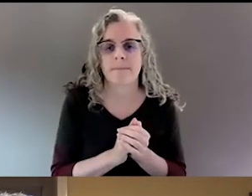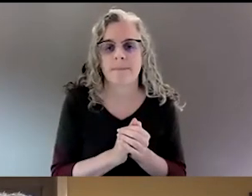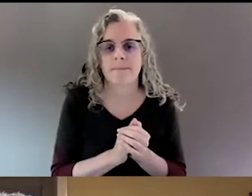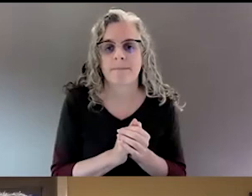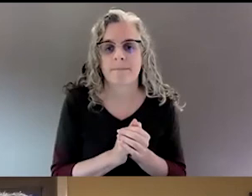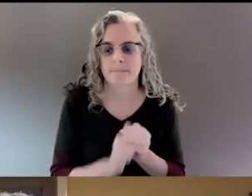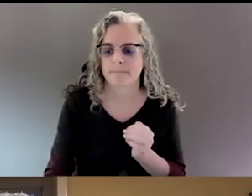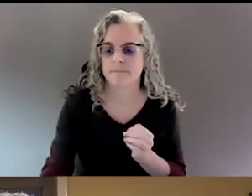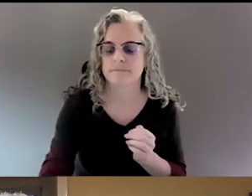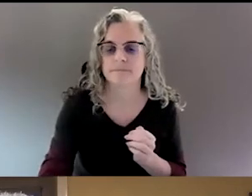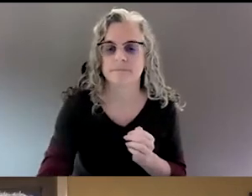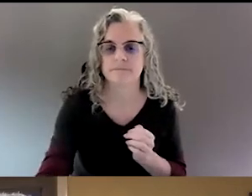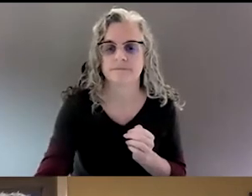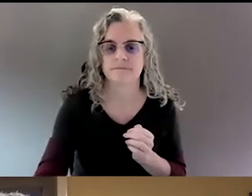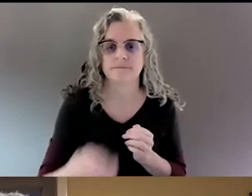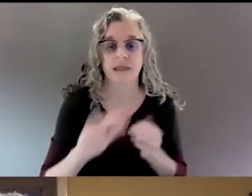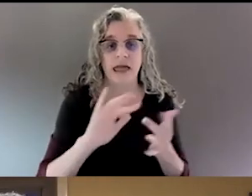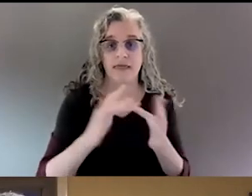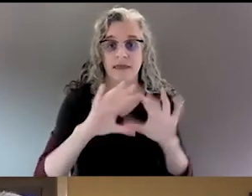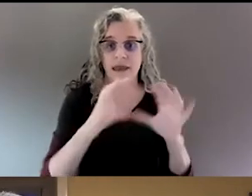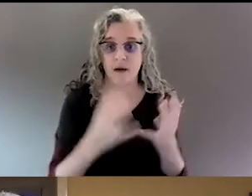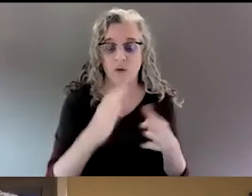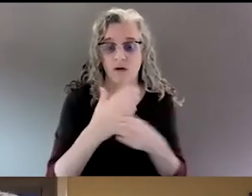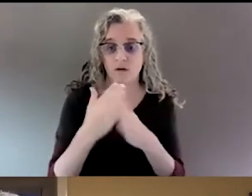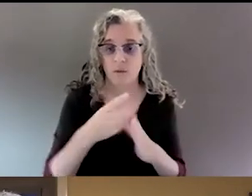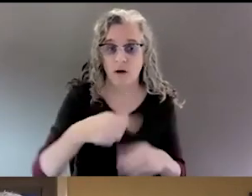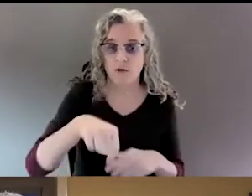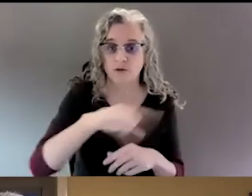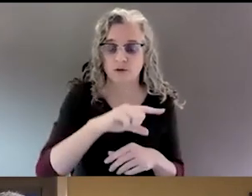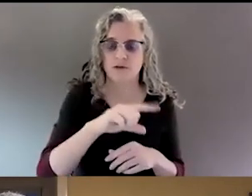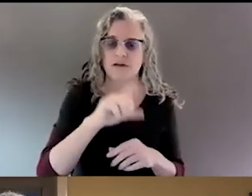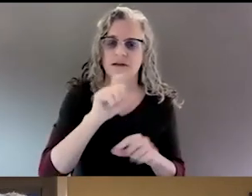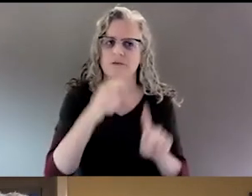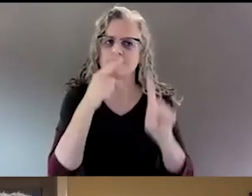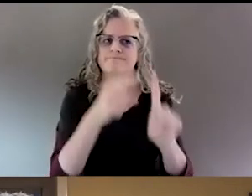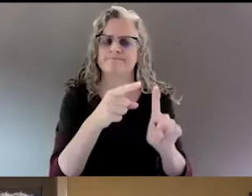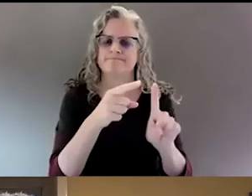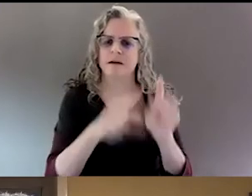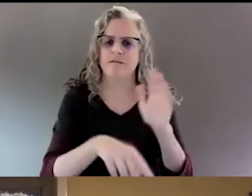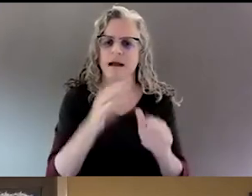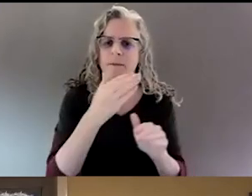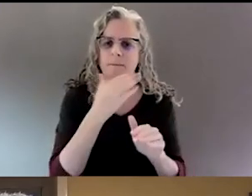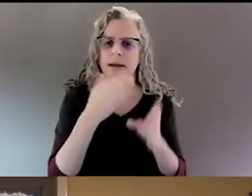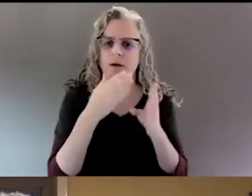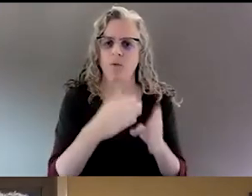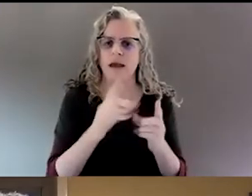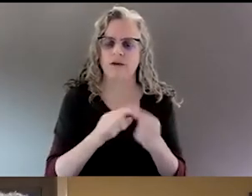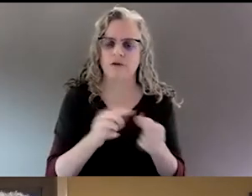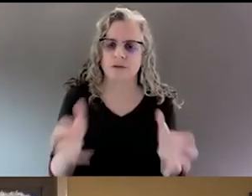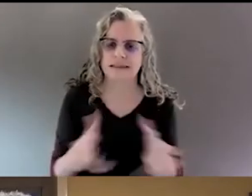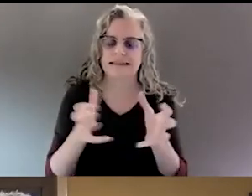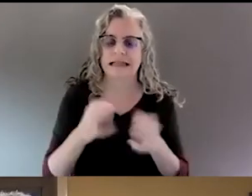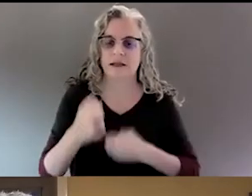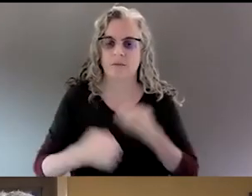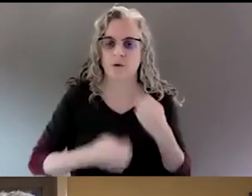our partners need to work on better mechanisms to promote well-being, emotional well-being in the population as